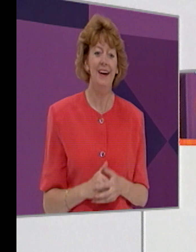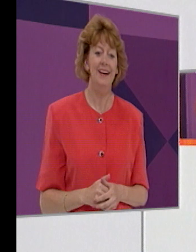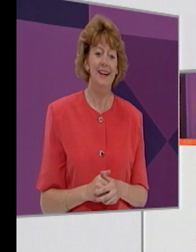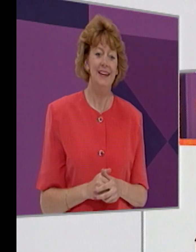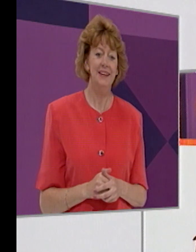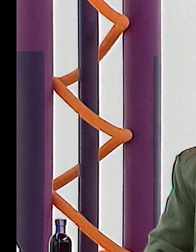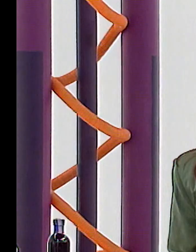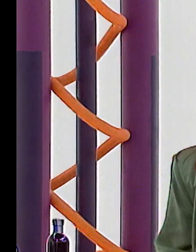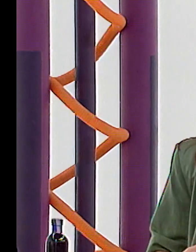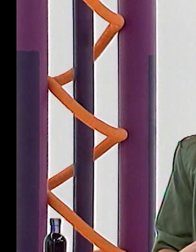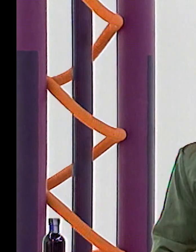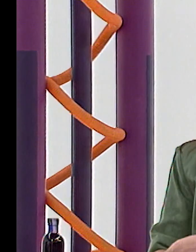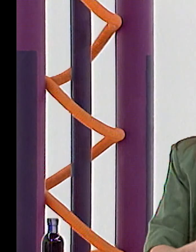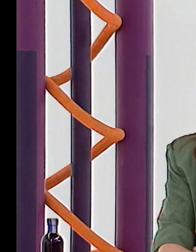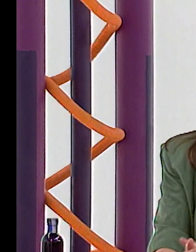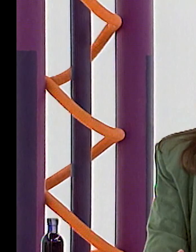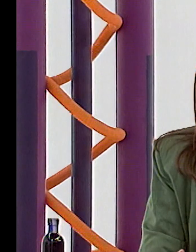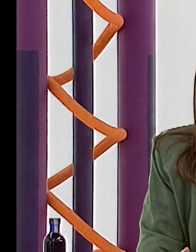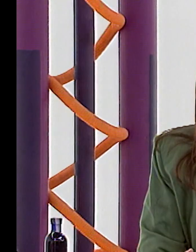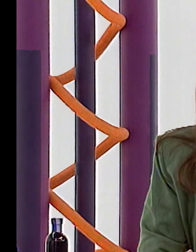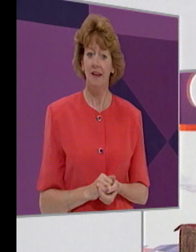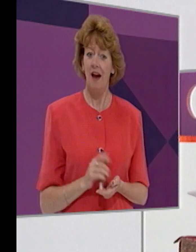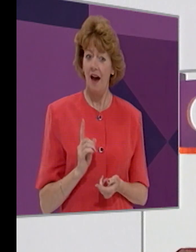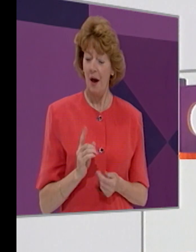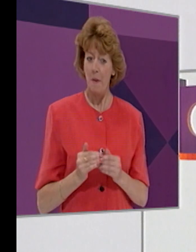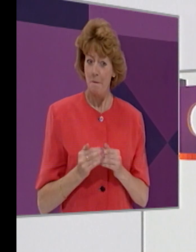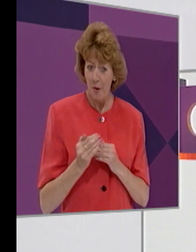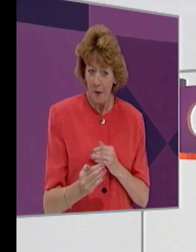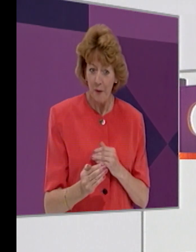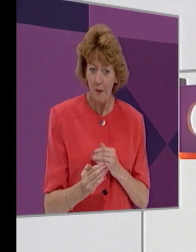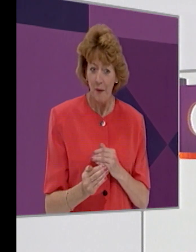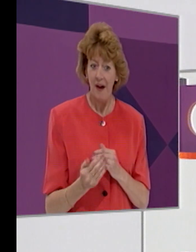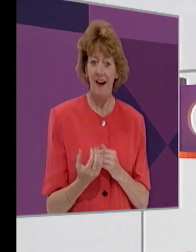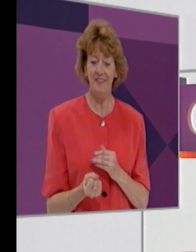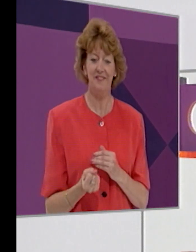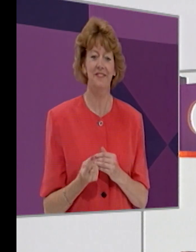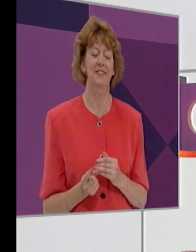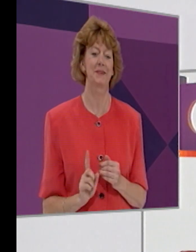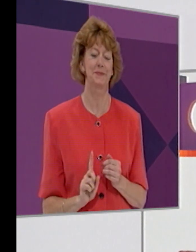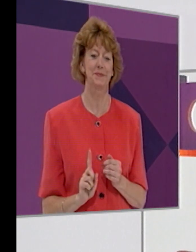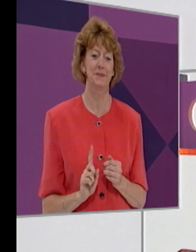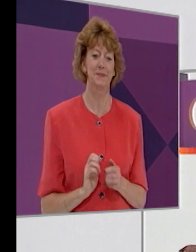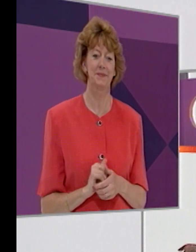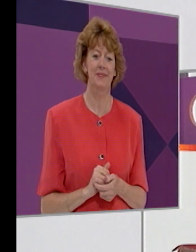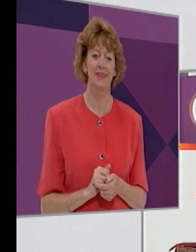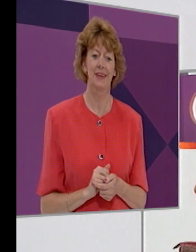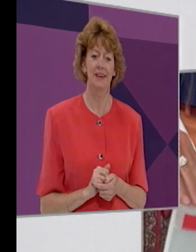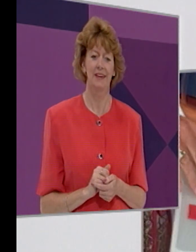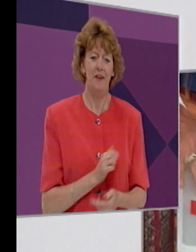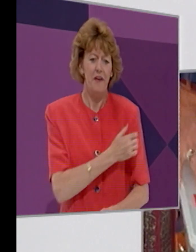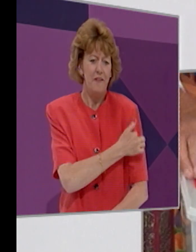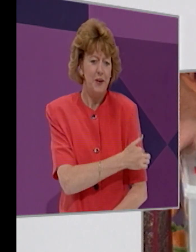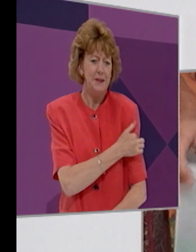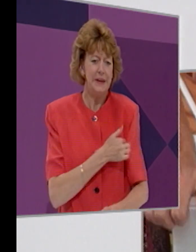course. Not a lot. Now, how do you stop your... But just, it would be remiss of me not to mention the first aid box, of course, because that is